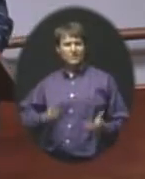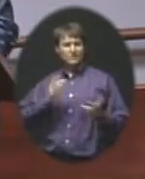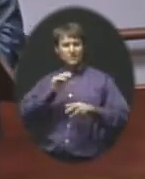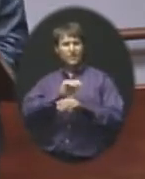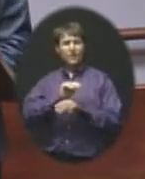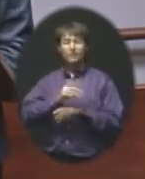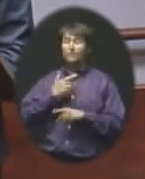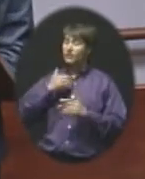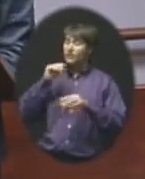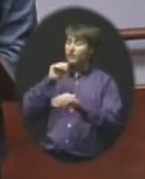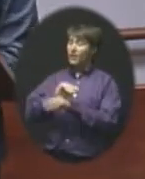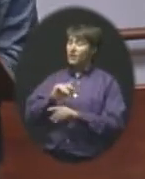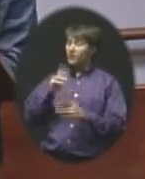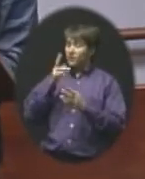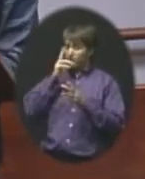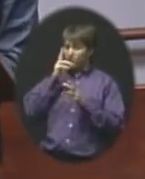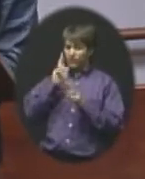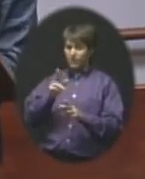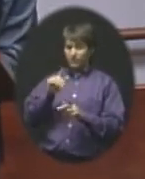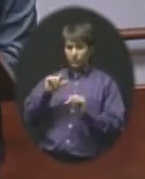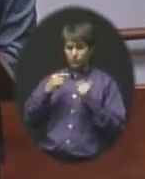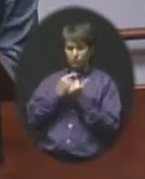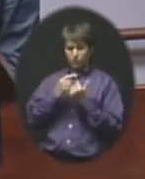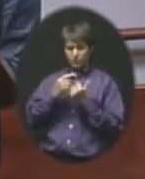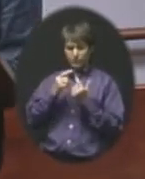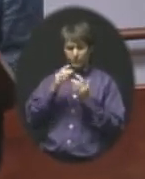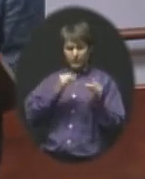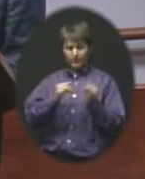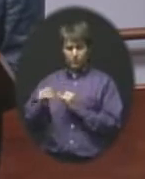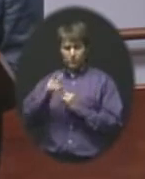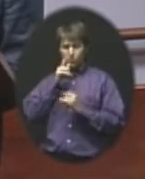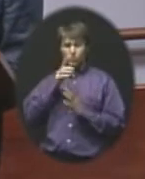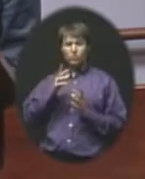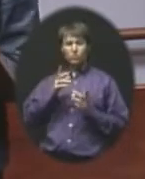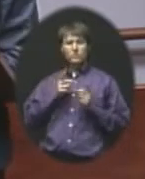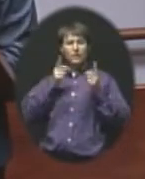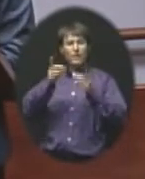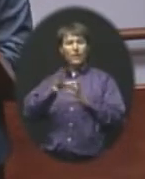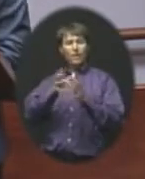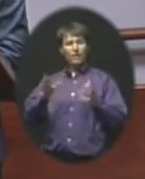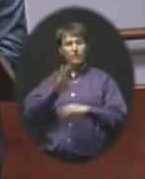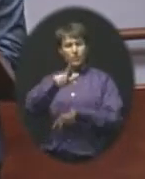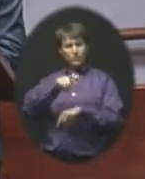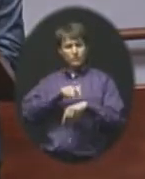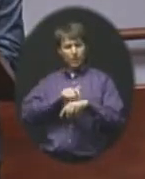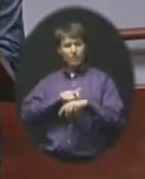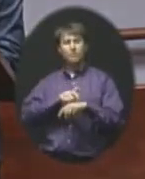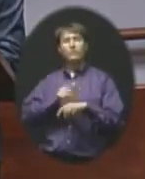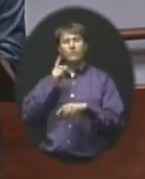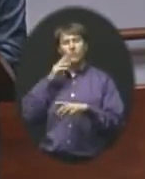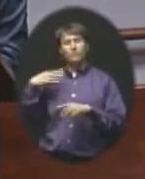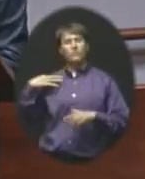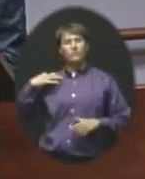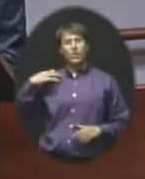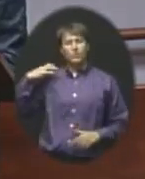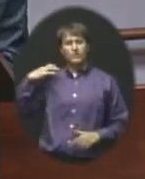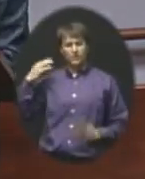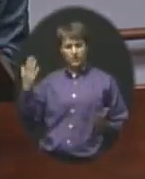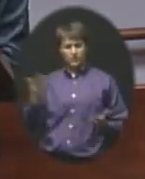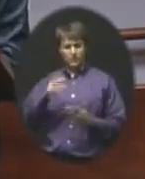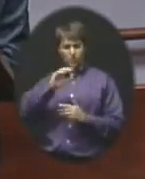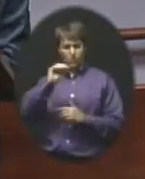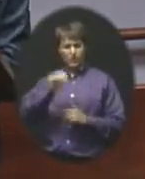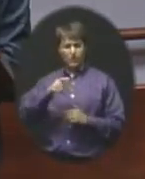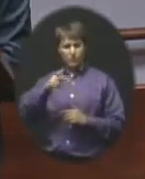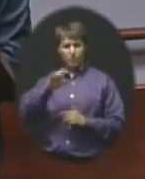Tonight, we're going to recognize a group of outstanding individuals who dedicate a large portion of their time to volunteering in the Olathe Public Schools. Currently, we